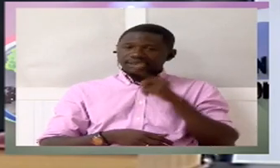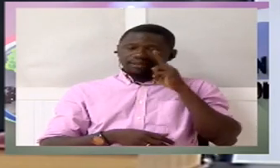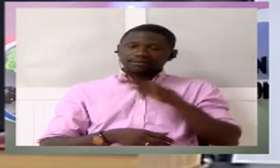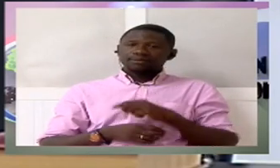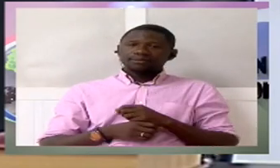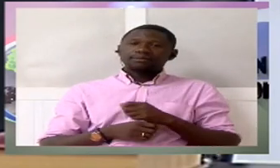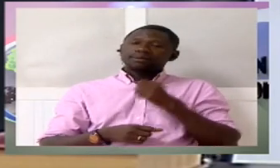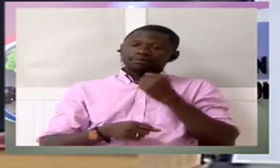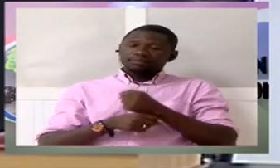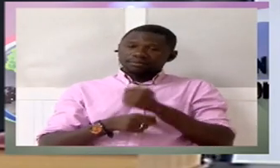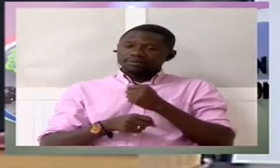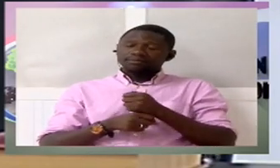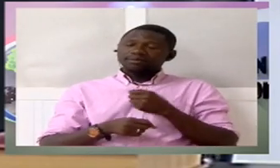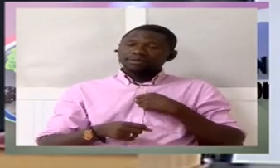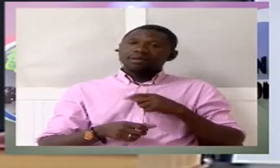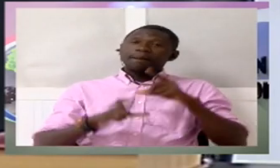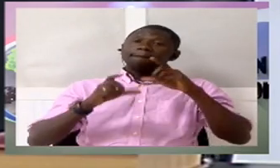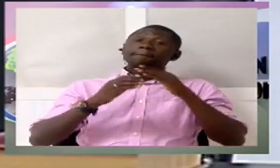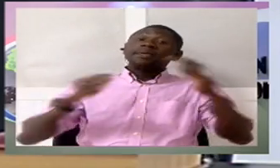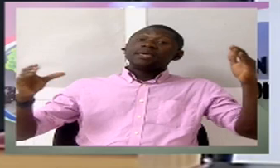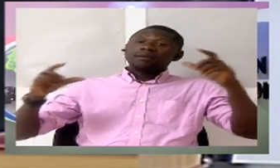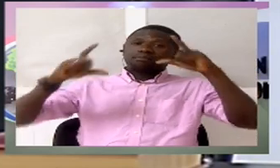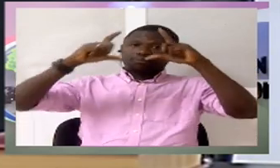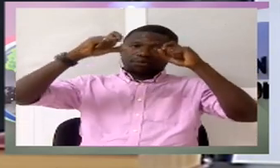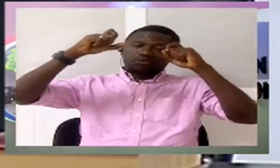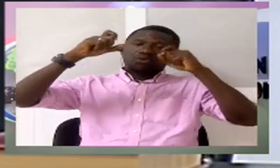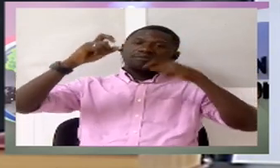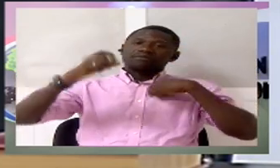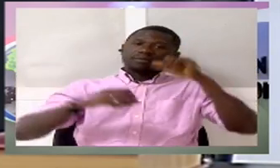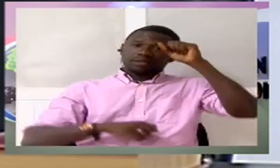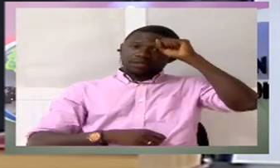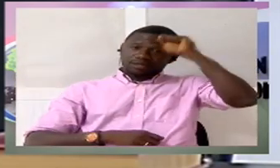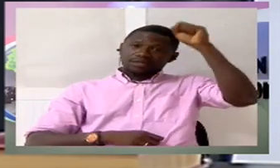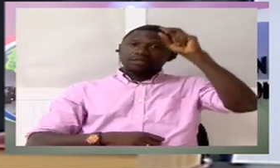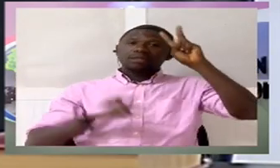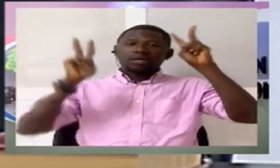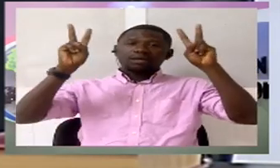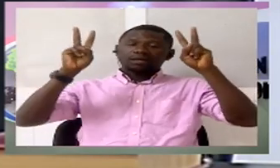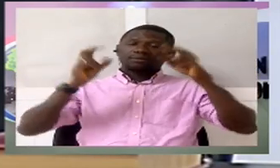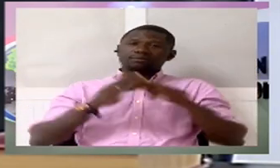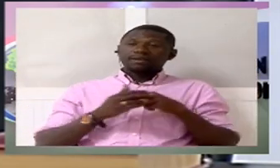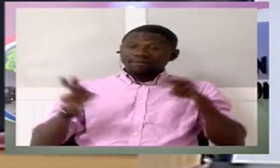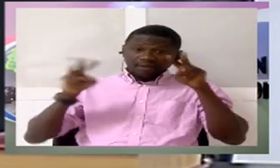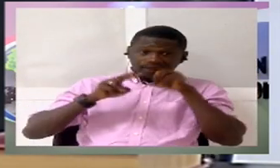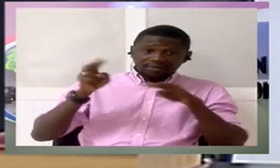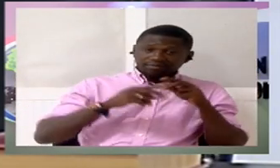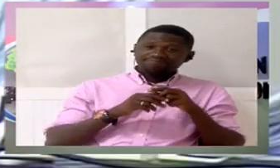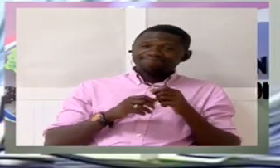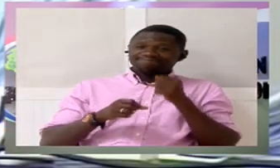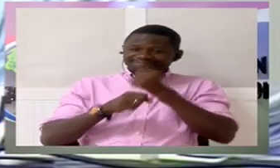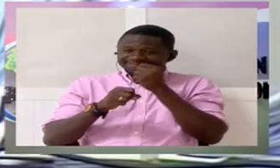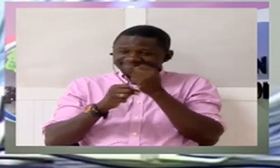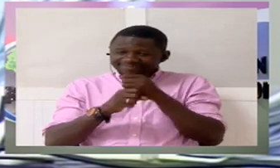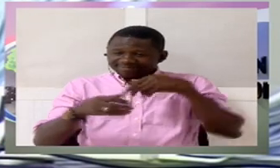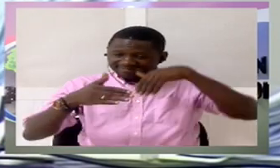alba. One of his big photographs. Nga nyini. I looked for one. Nga frame. And I put